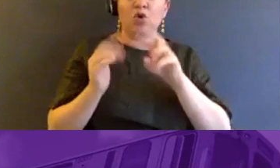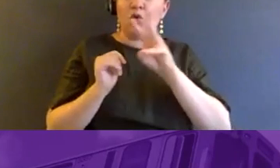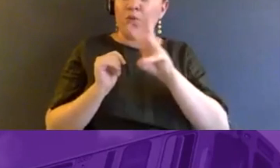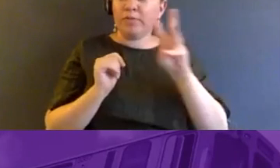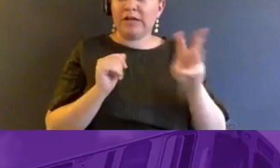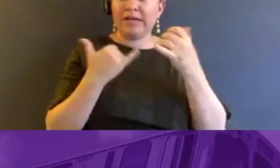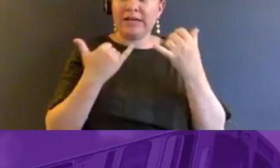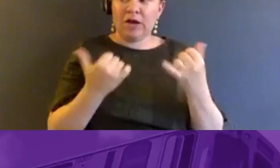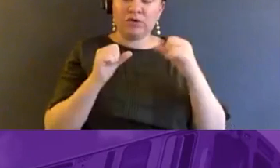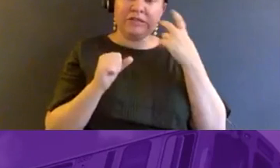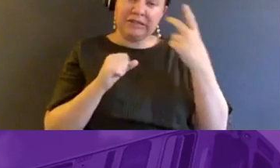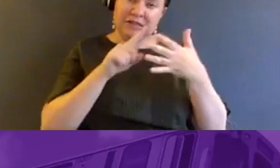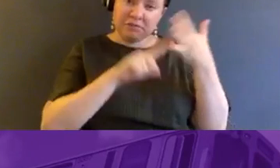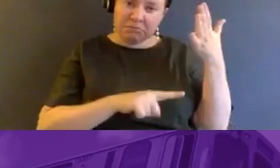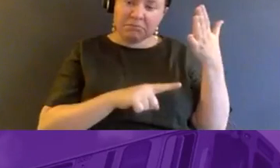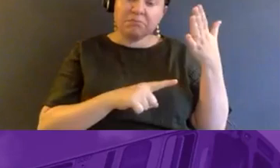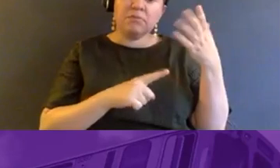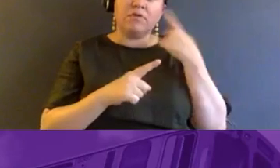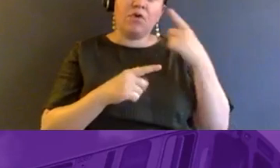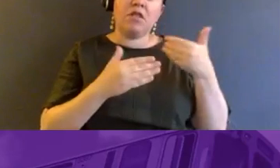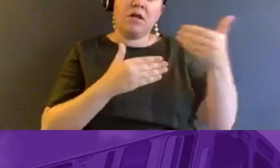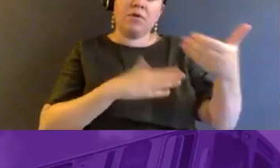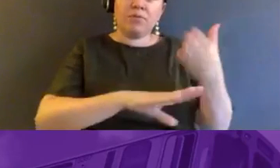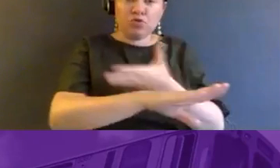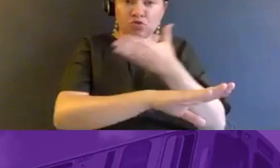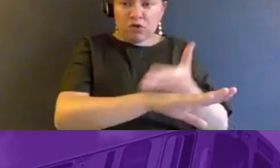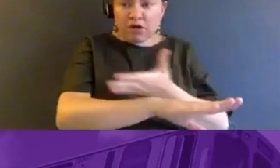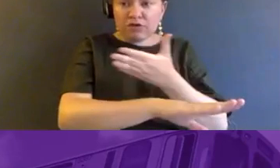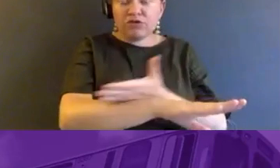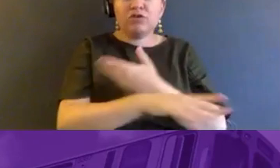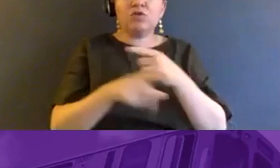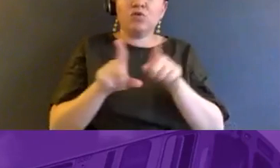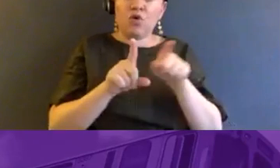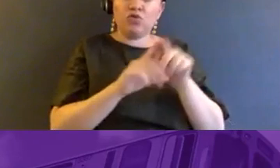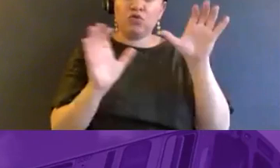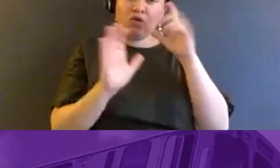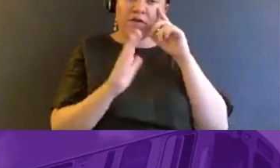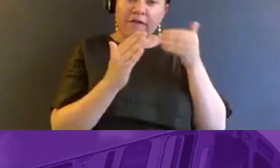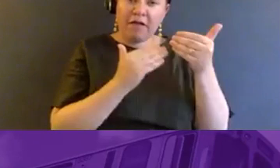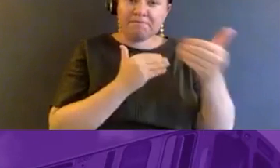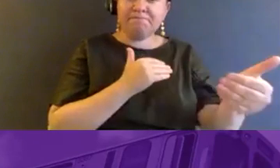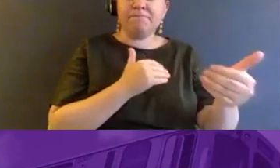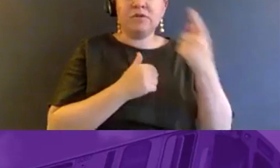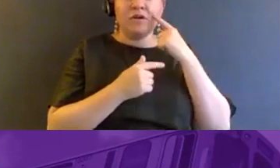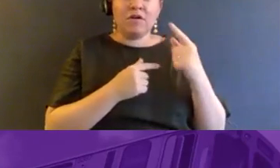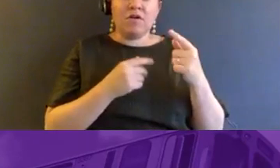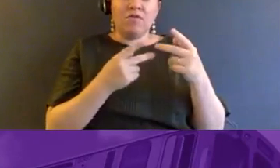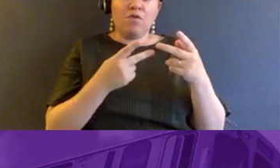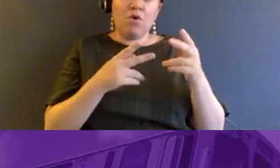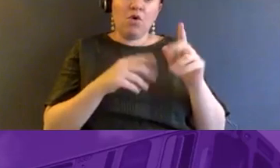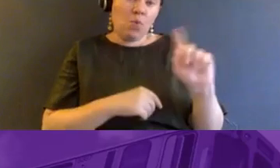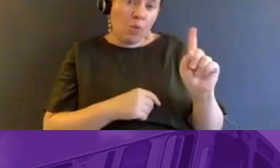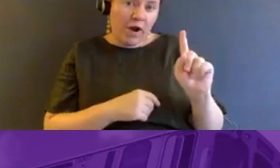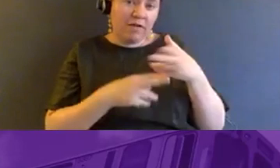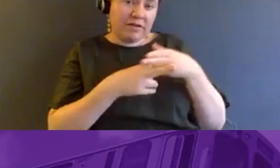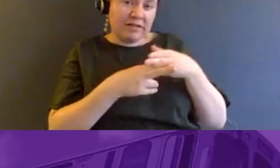outlooks for upcoming construction. You can also look for those going forward. In terms of the location of the temporary stations,